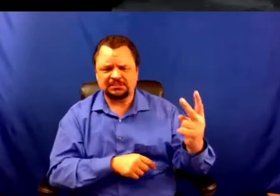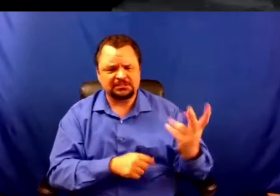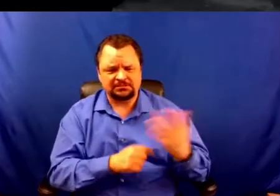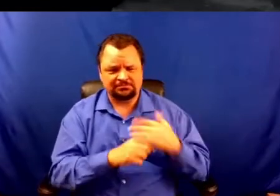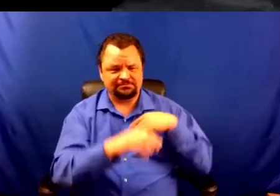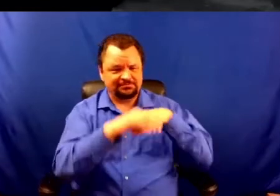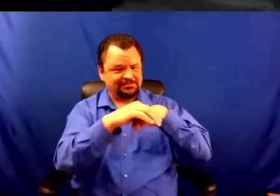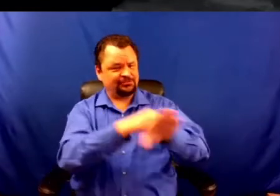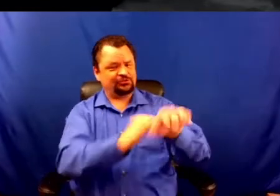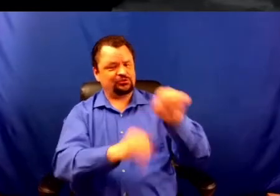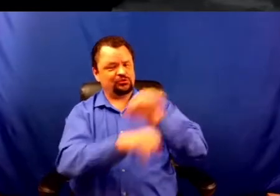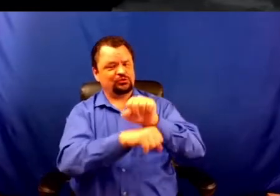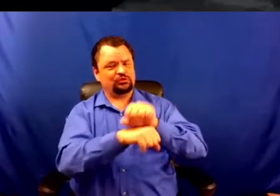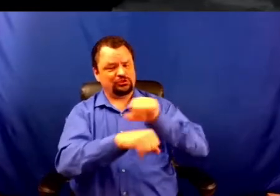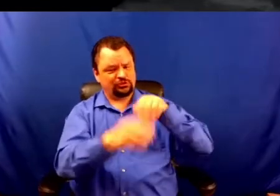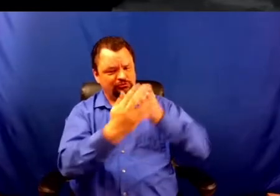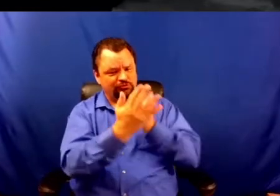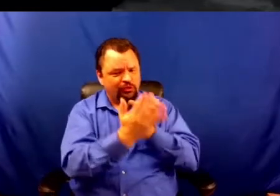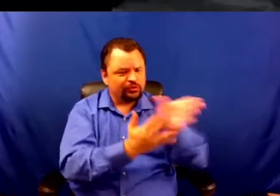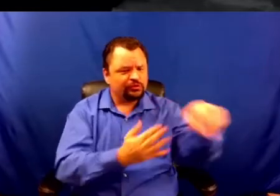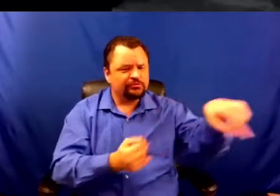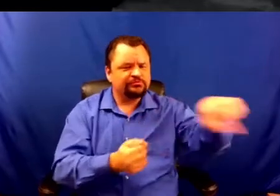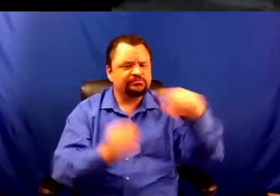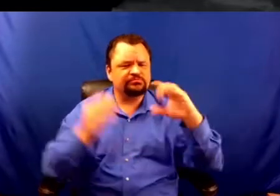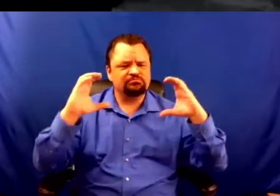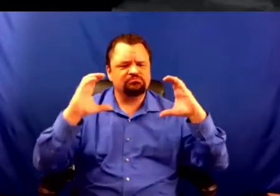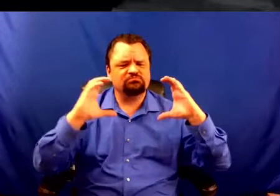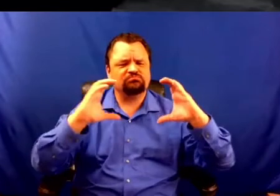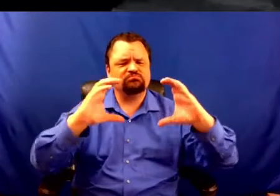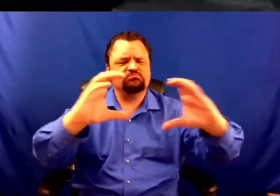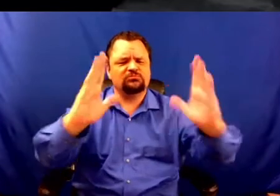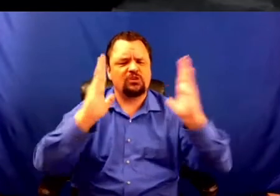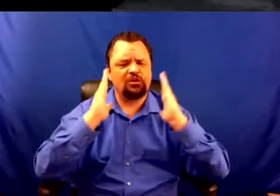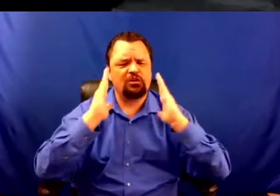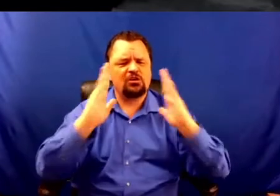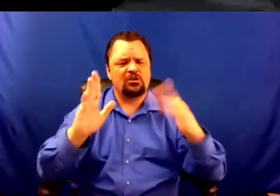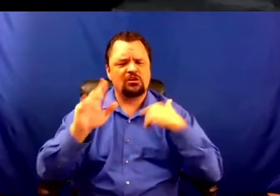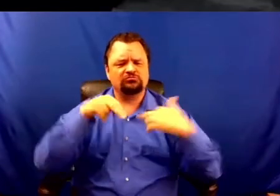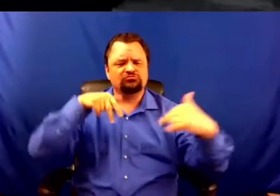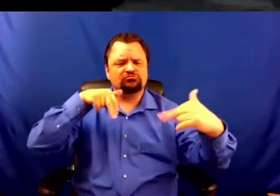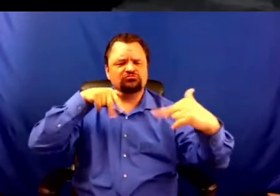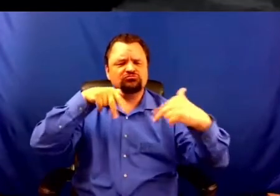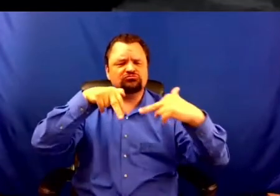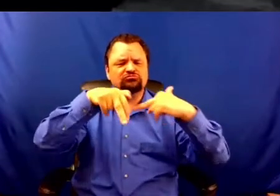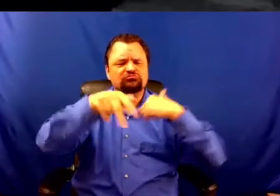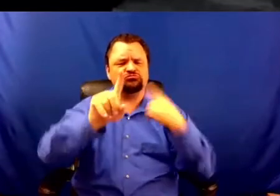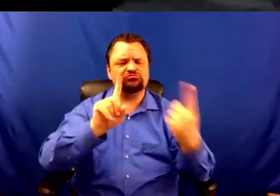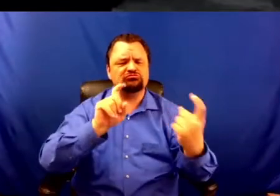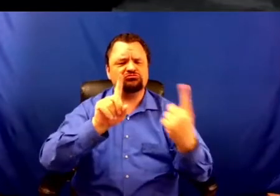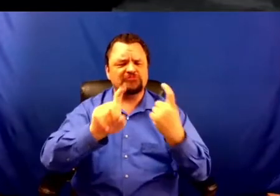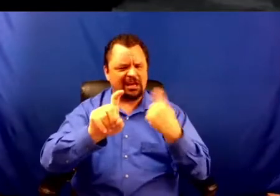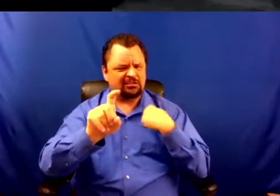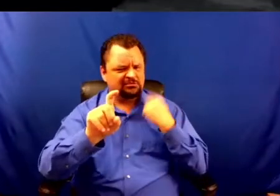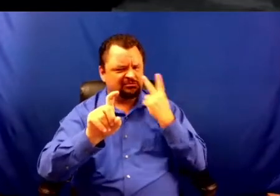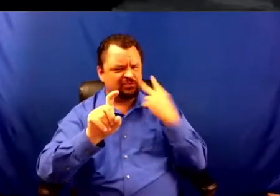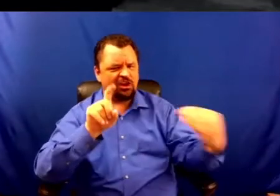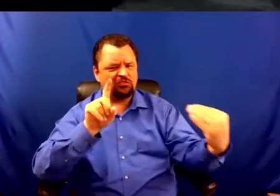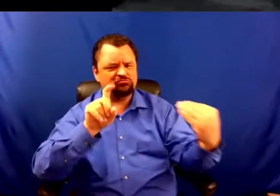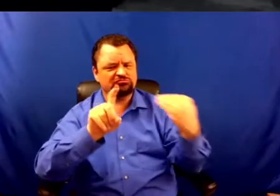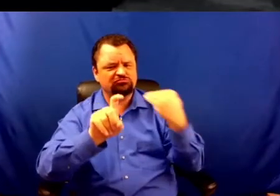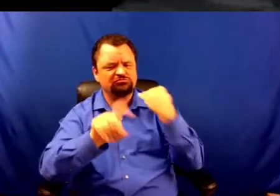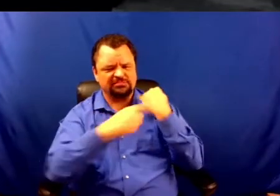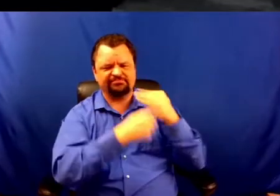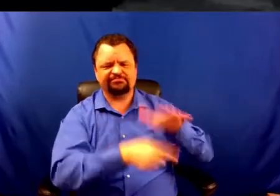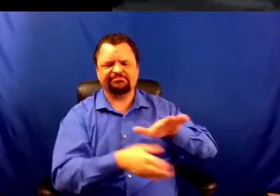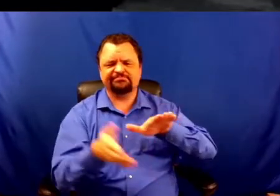tunnel, I pass people wheeling a dead body. And of course it's covered. I don't see the body. But for 10 years, I